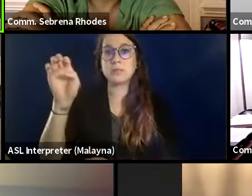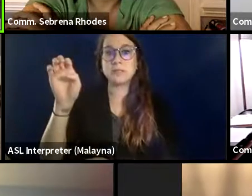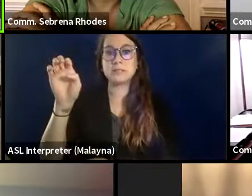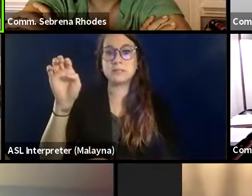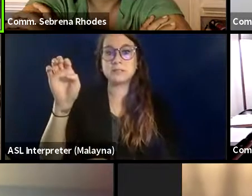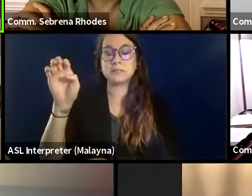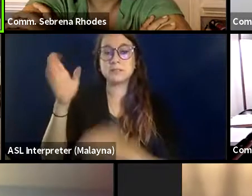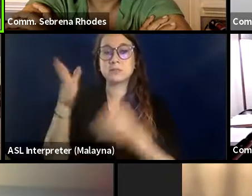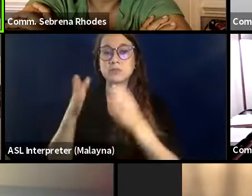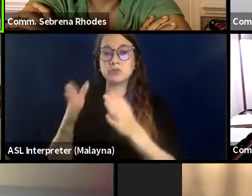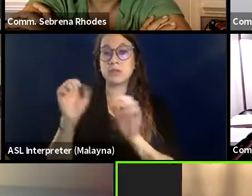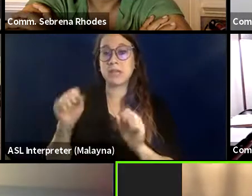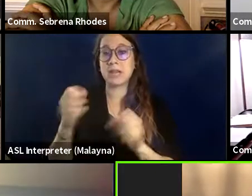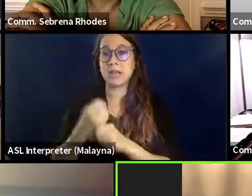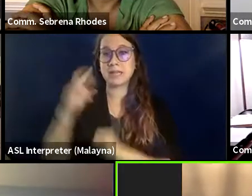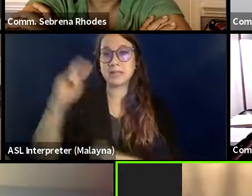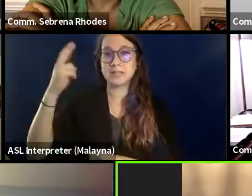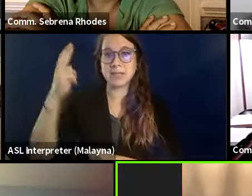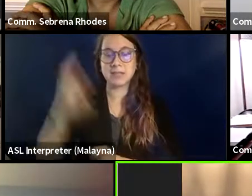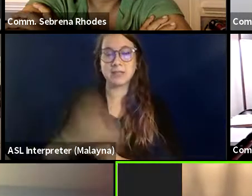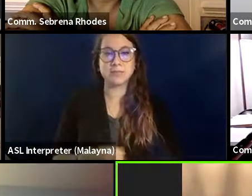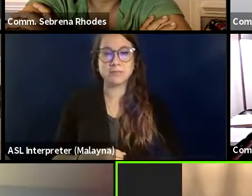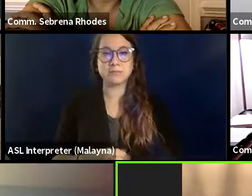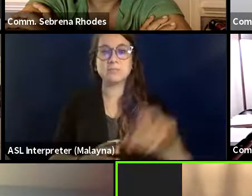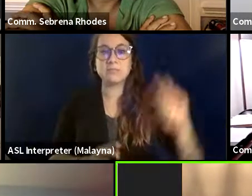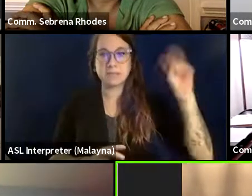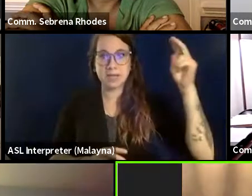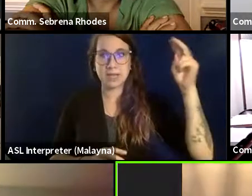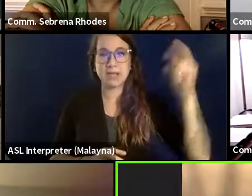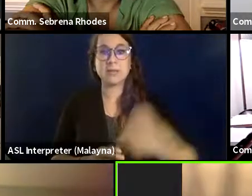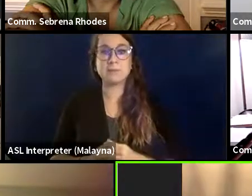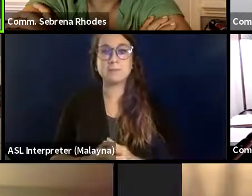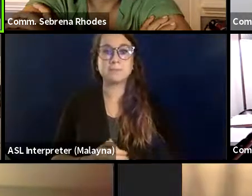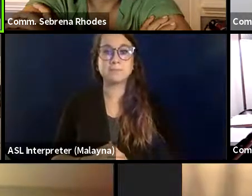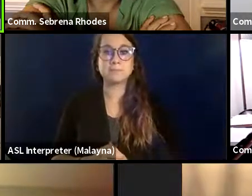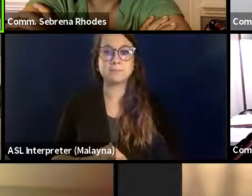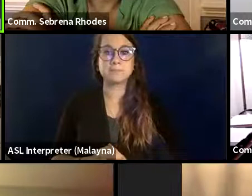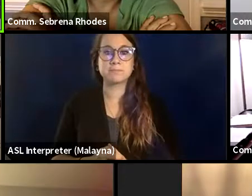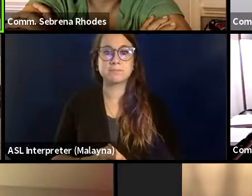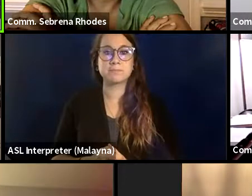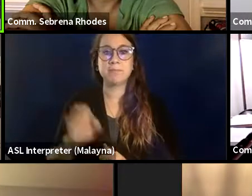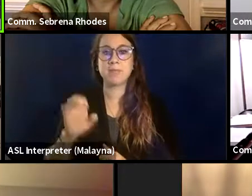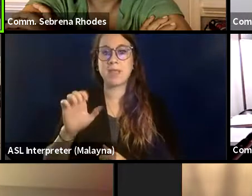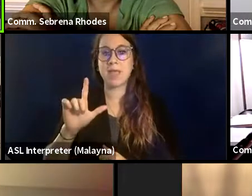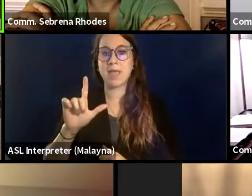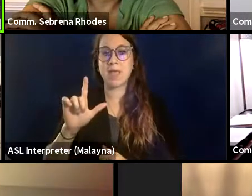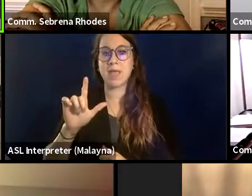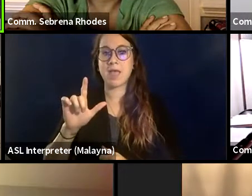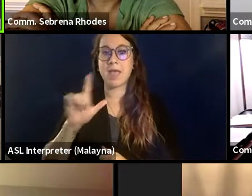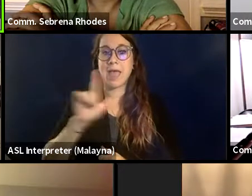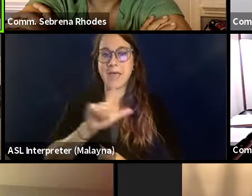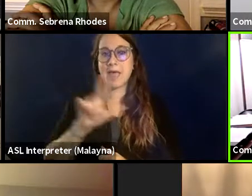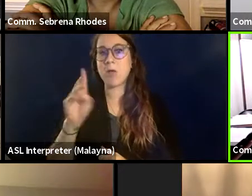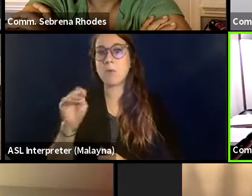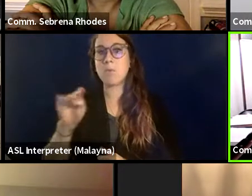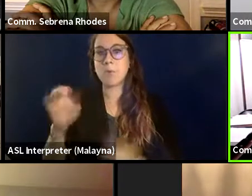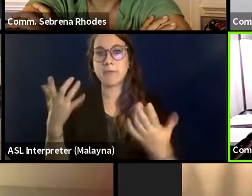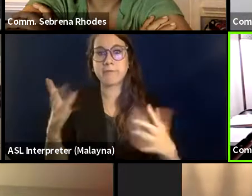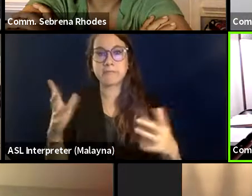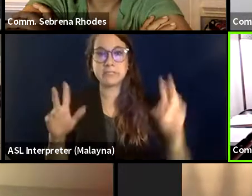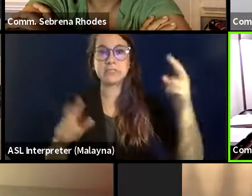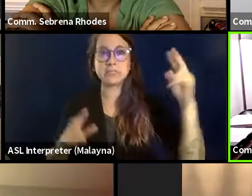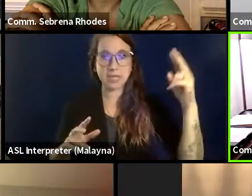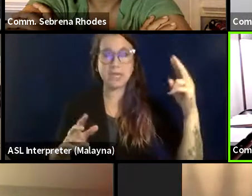get a second? Second. Commissioner Elmore has seconded. All in favor? Aye.